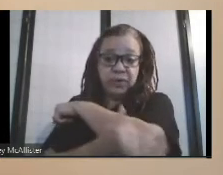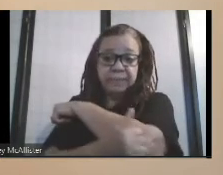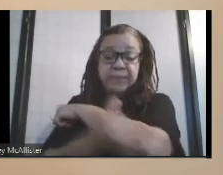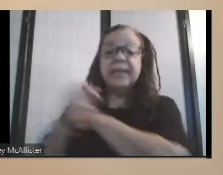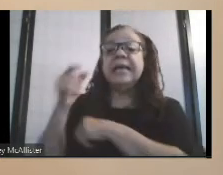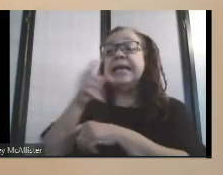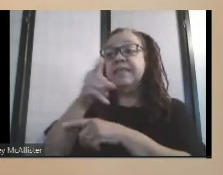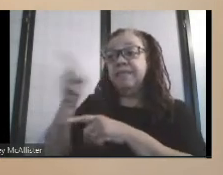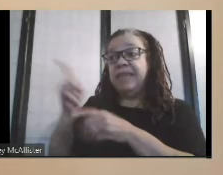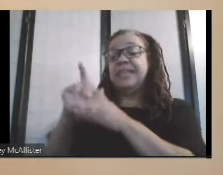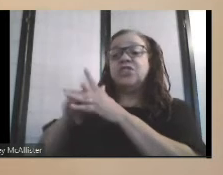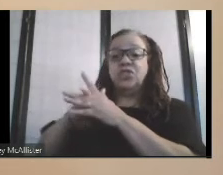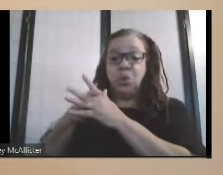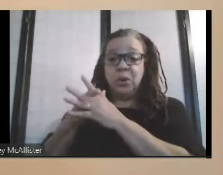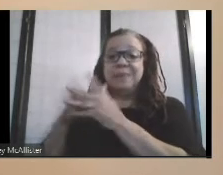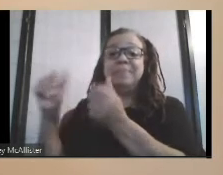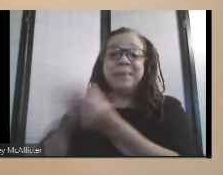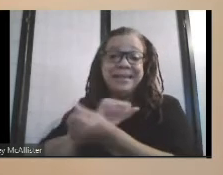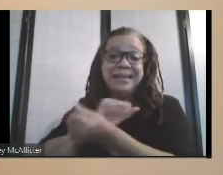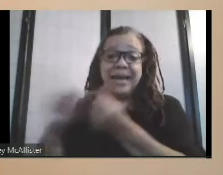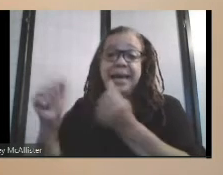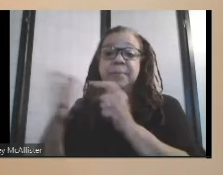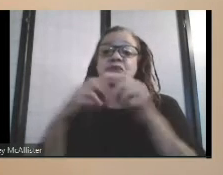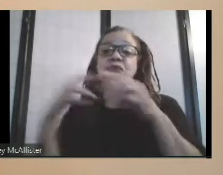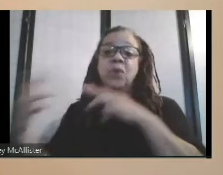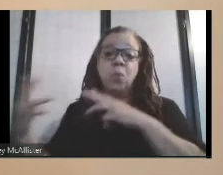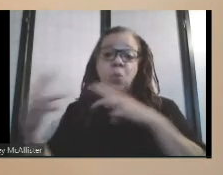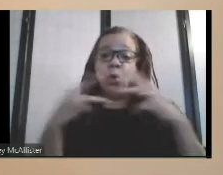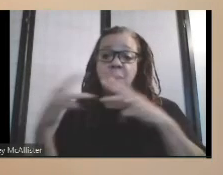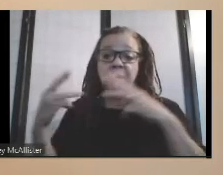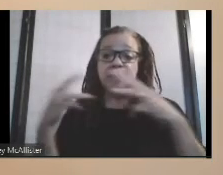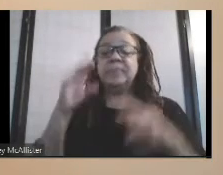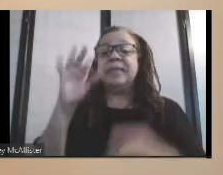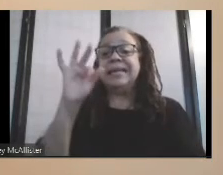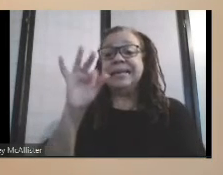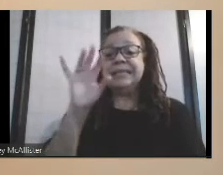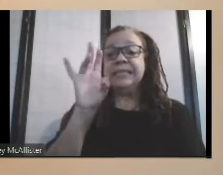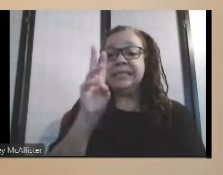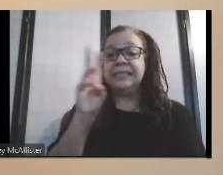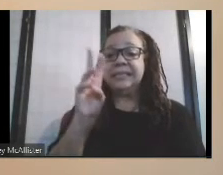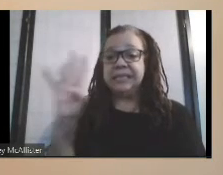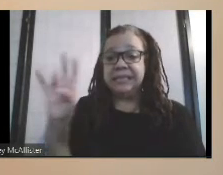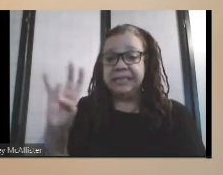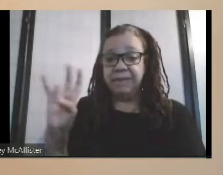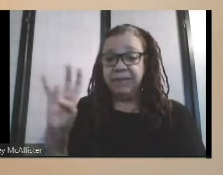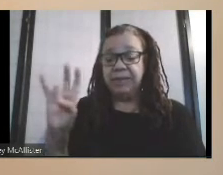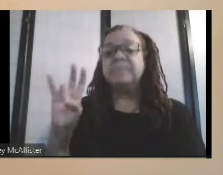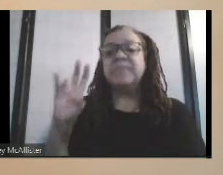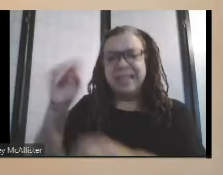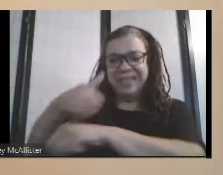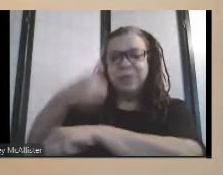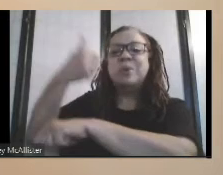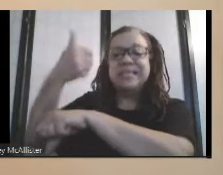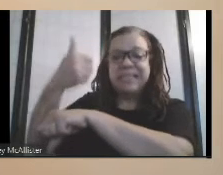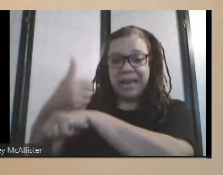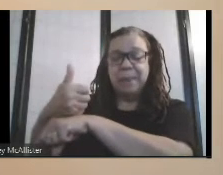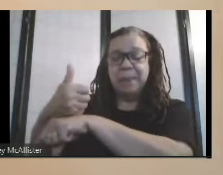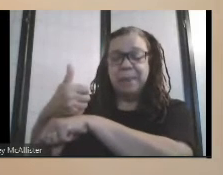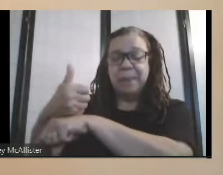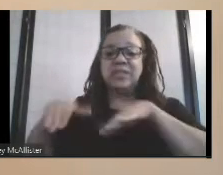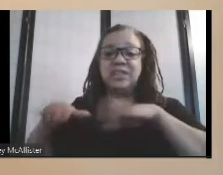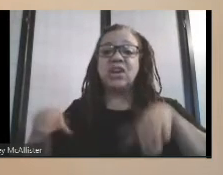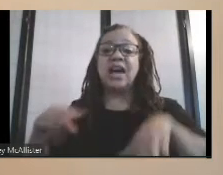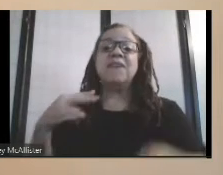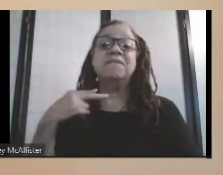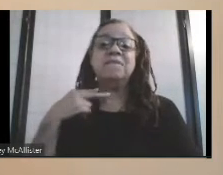ICEFA started in response to the damage done by war. In 1967, ICEFA was established to commemorate